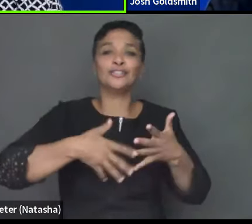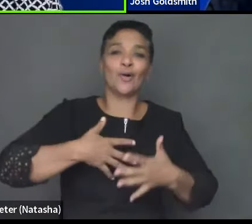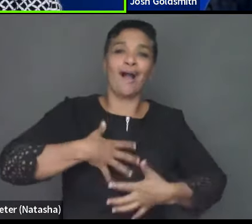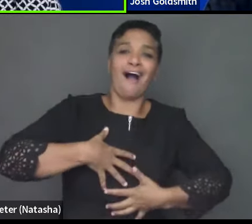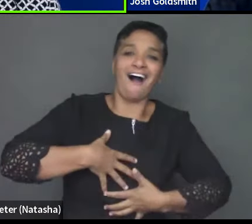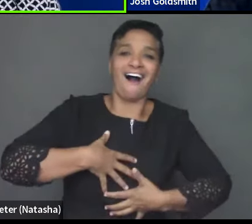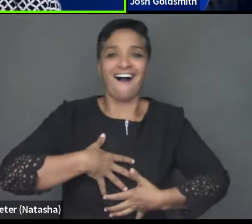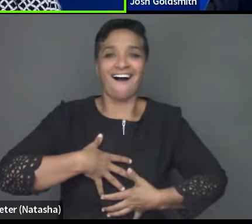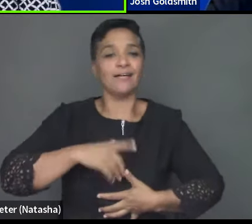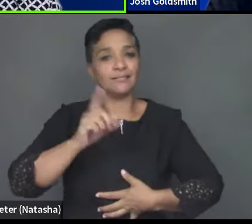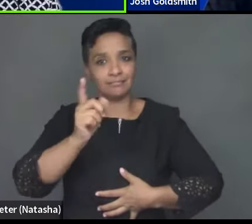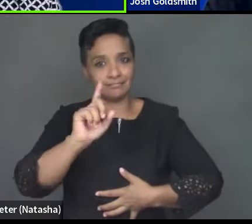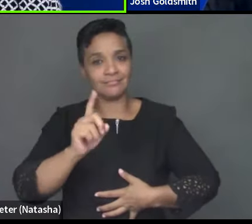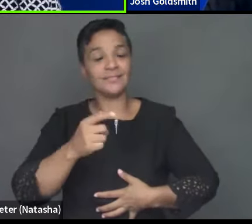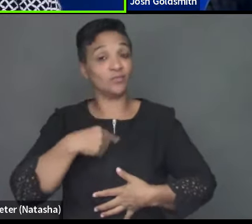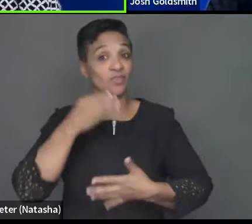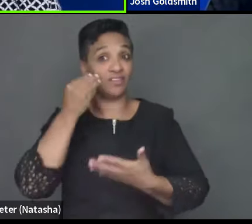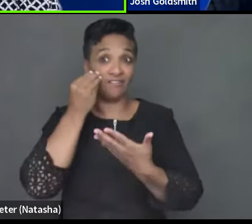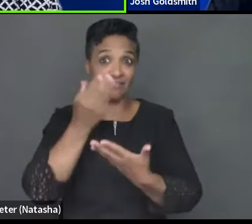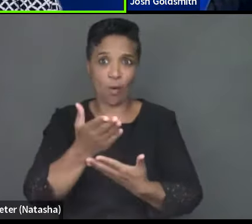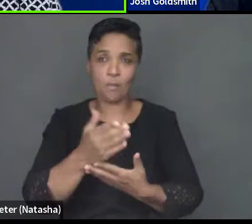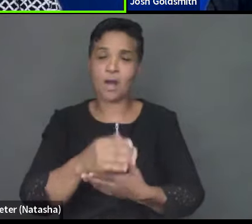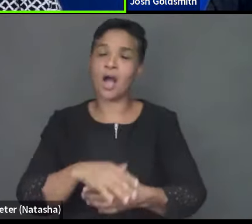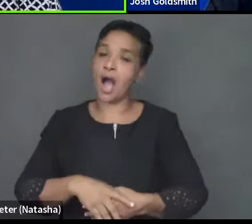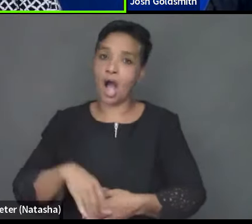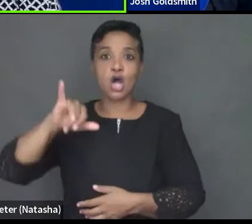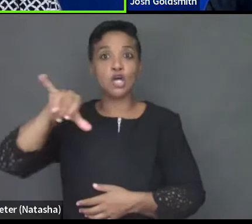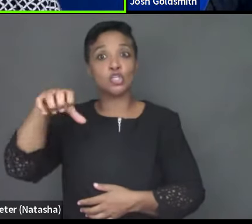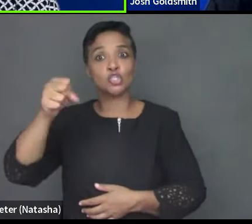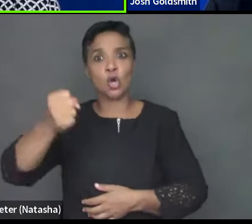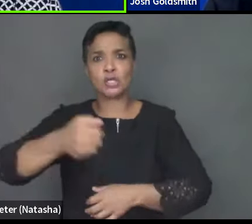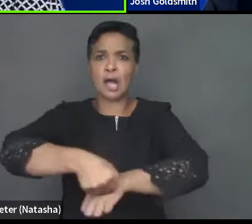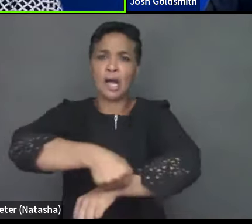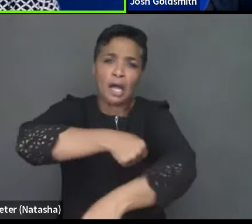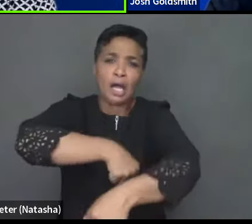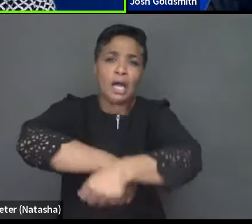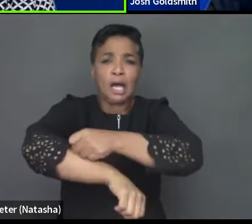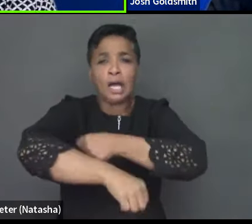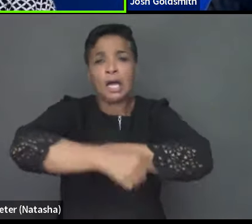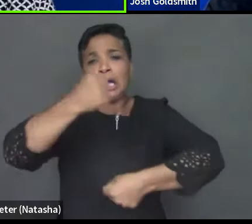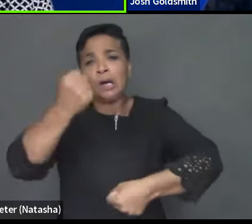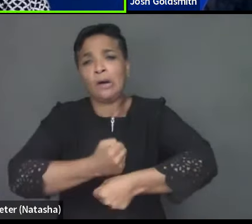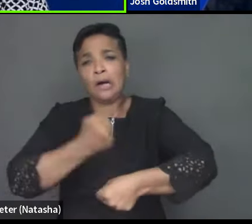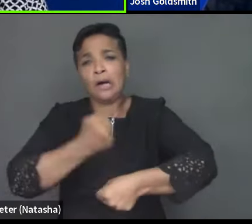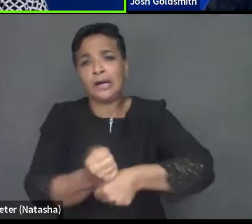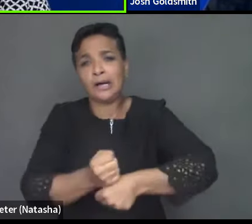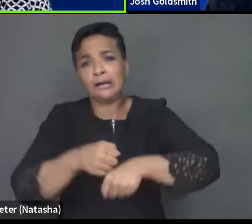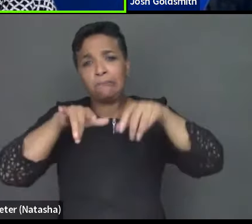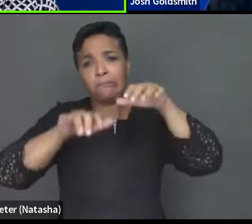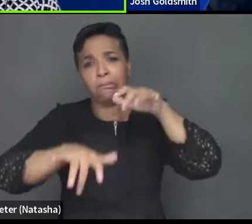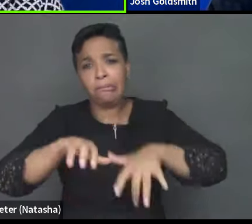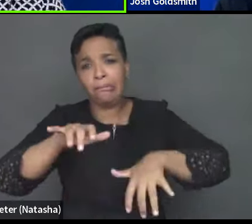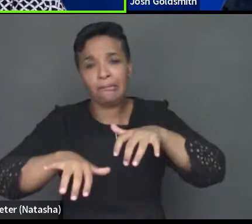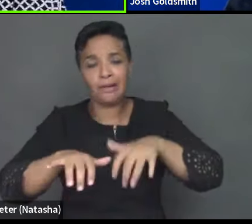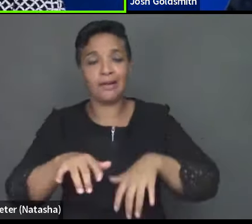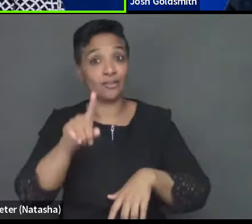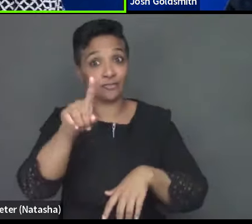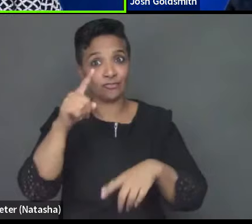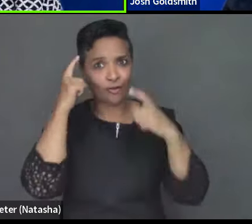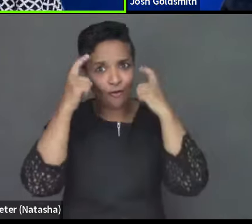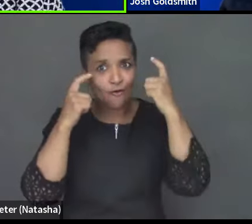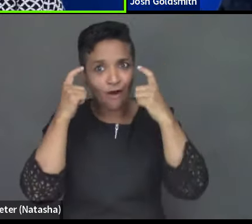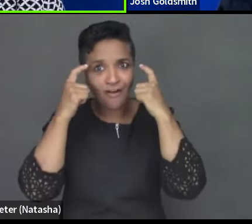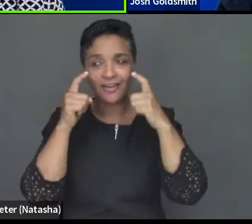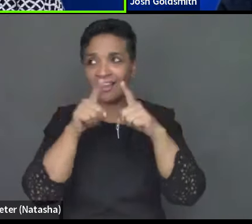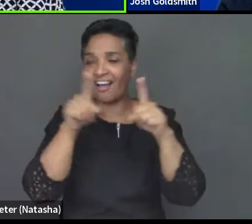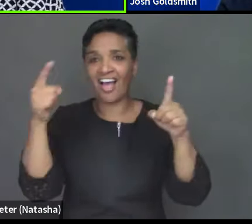everyone about all the hard work that you've been doing. How about that? So you're probably wondering, everybody's probably